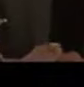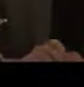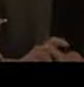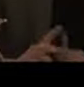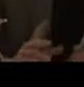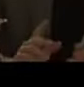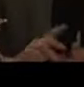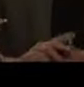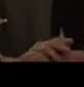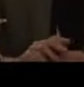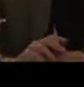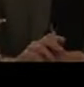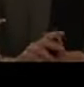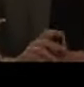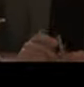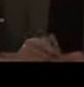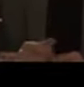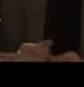for blind people.